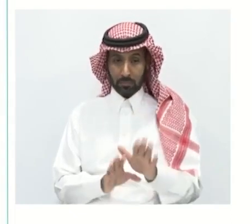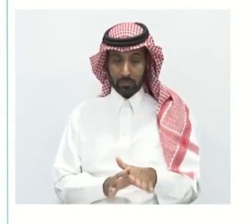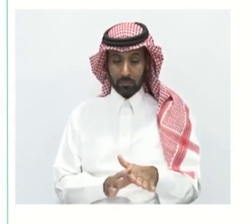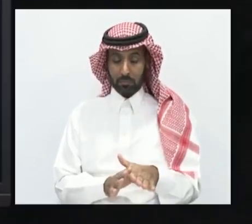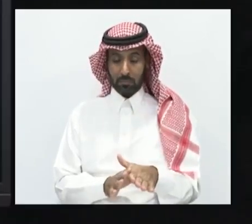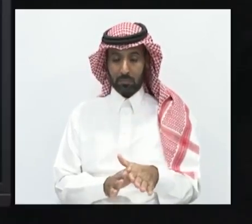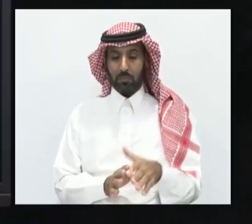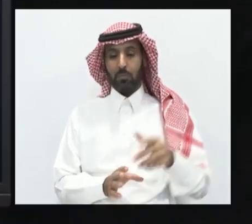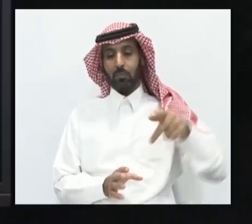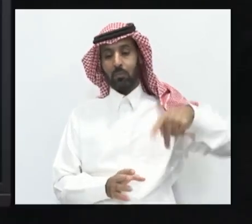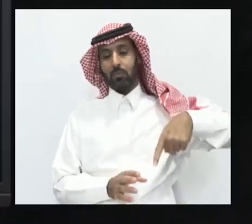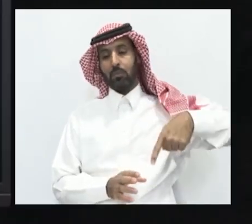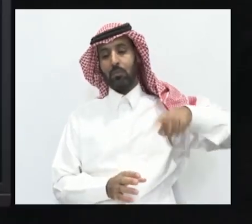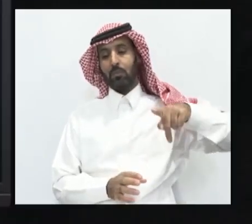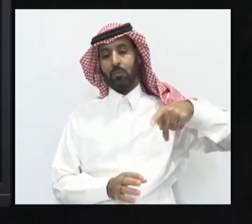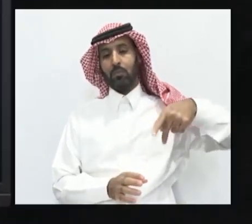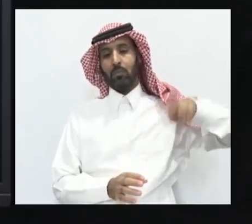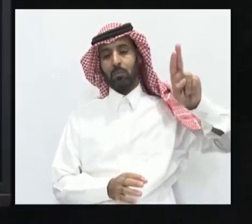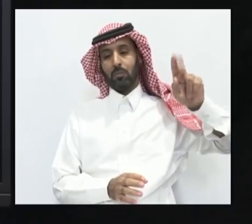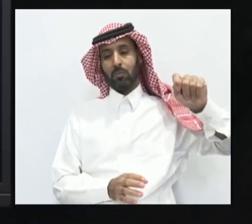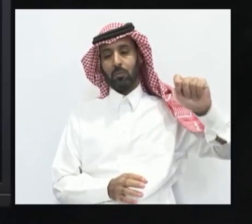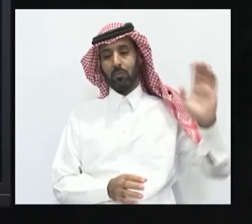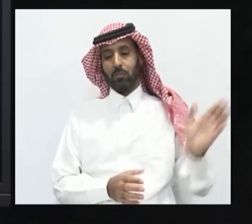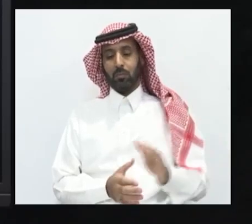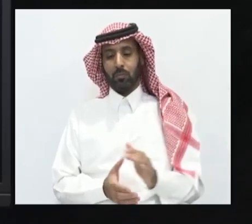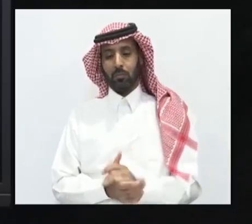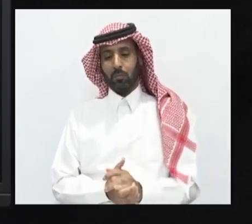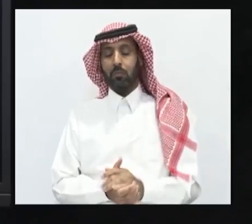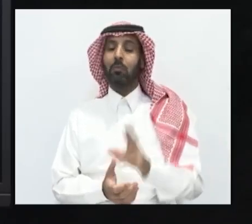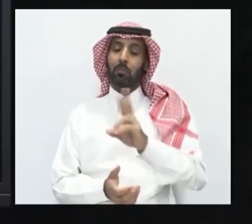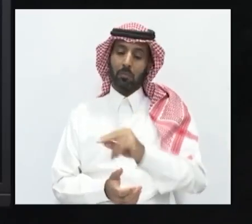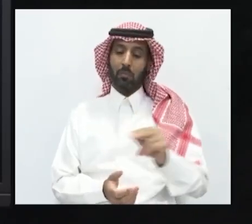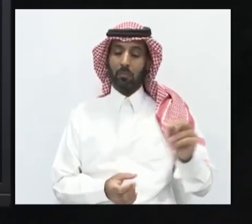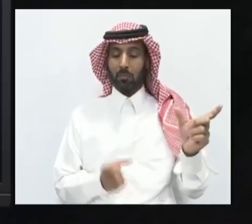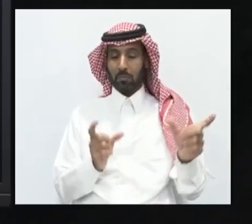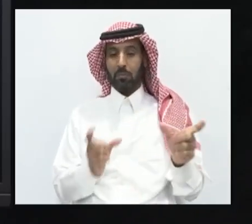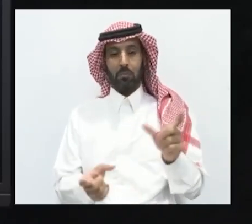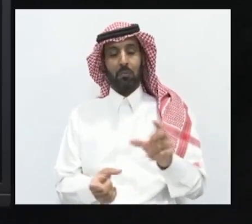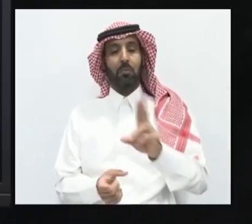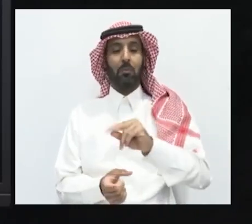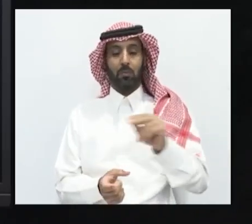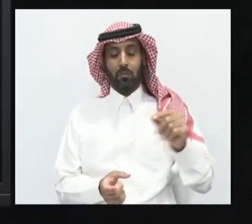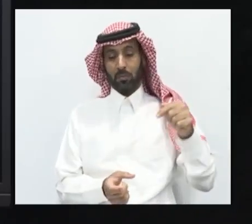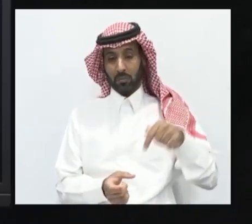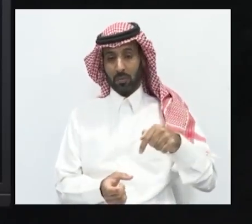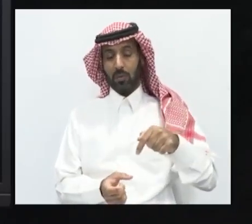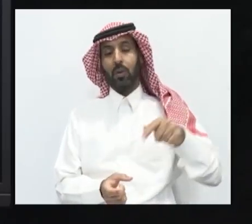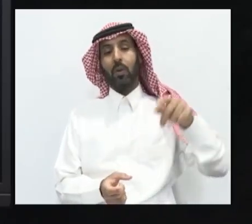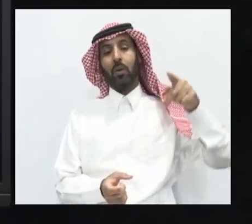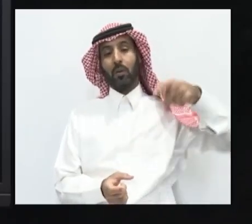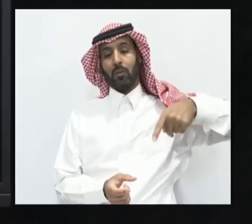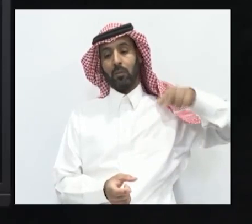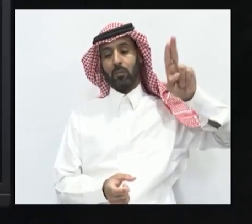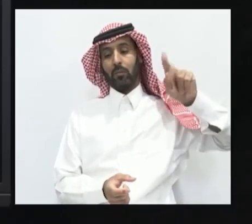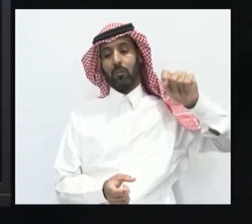verb put, the past tense of it is put. Another example is cut. The